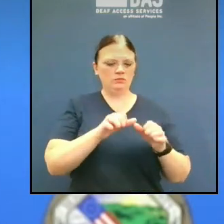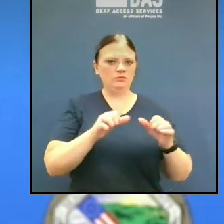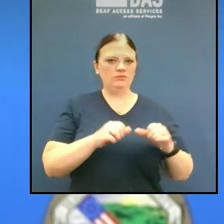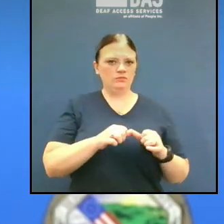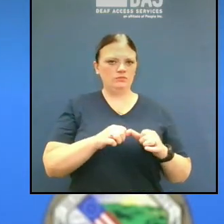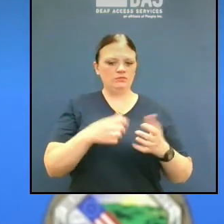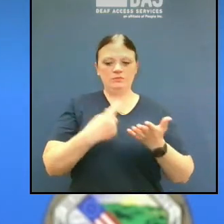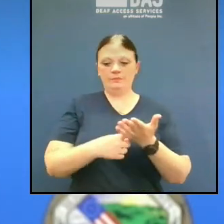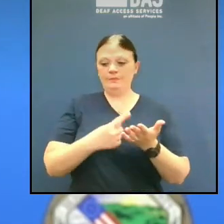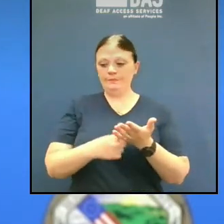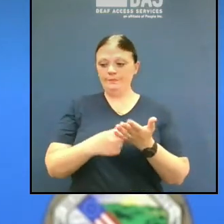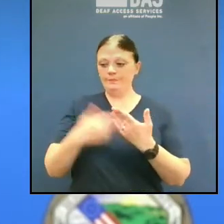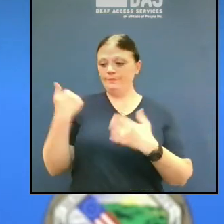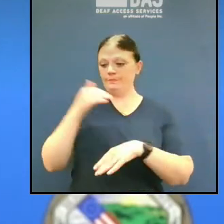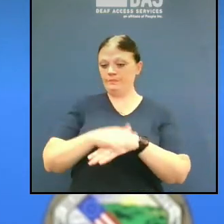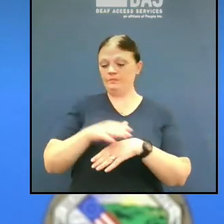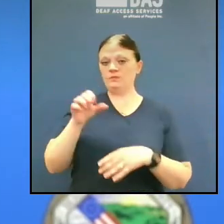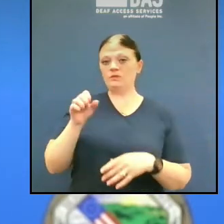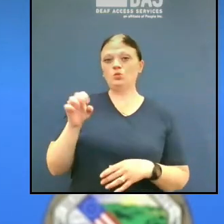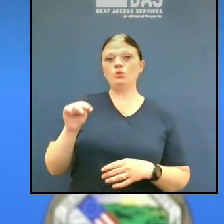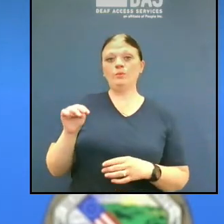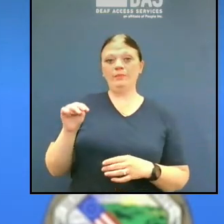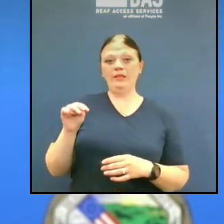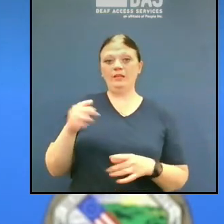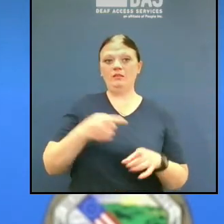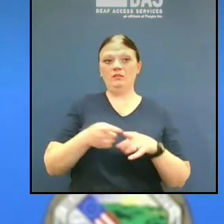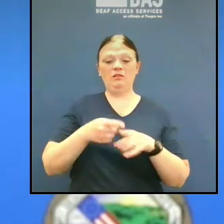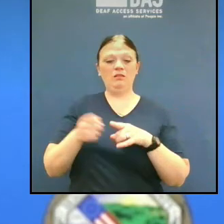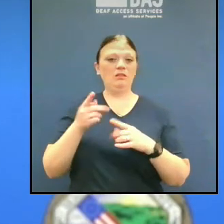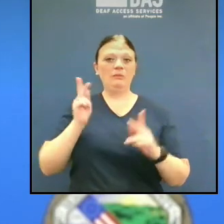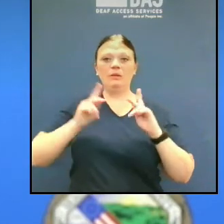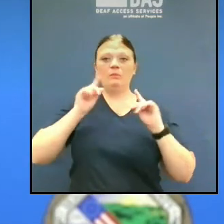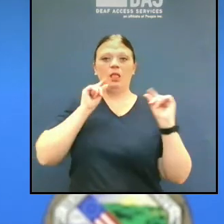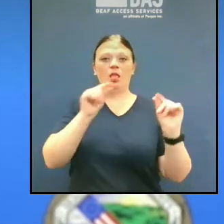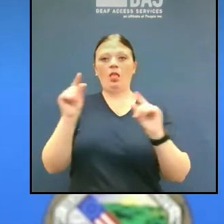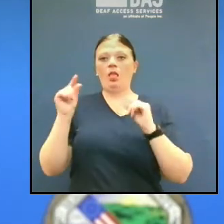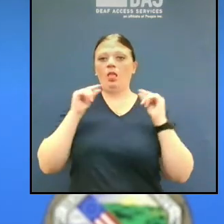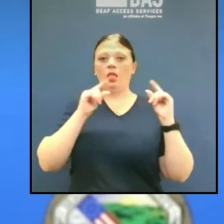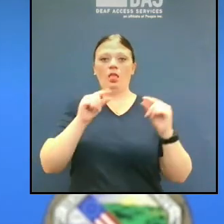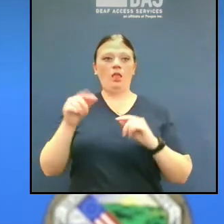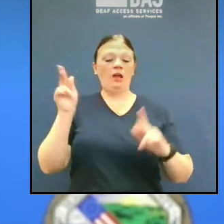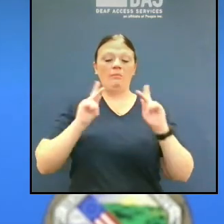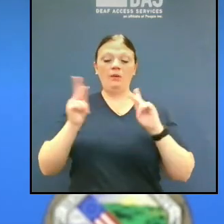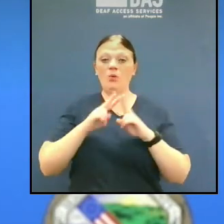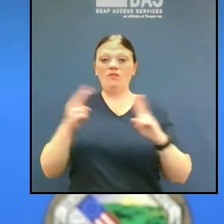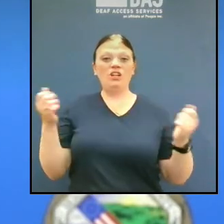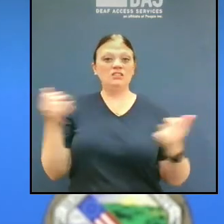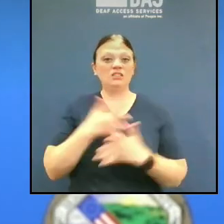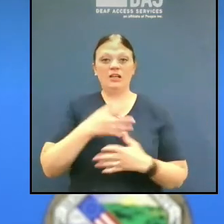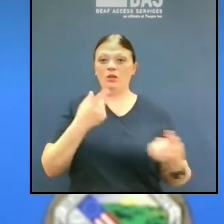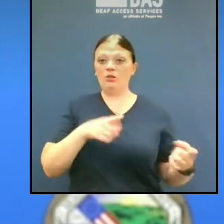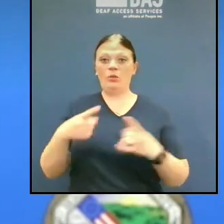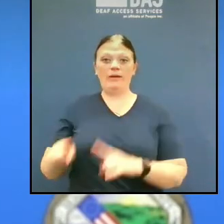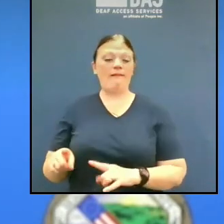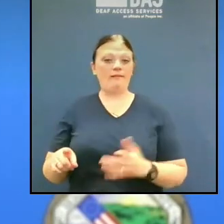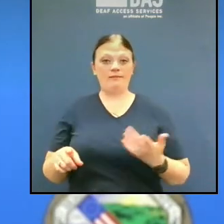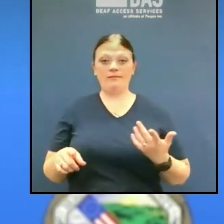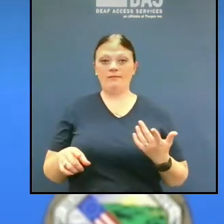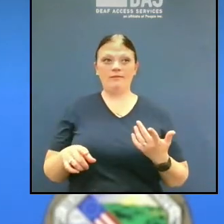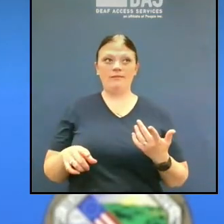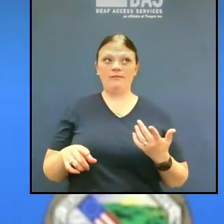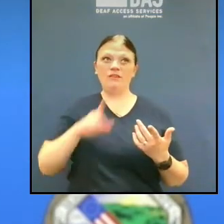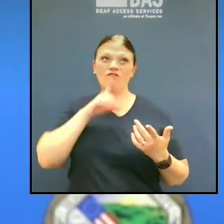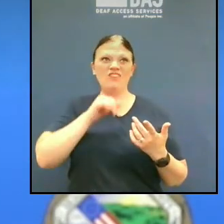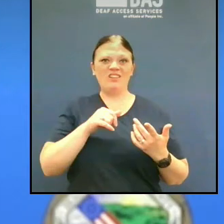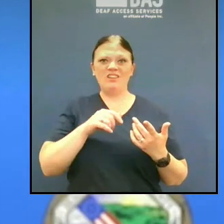the social media aspect and how people were spreading rumors on social media, and people were very scared about what was going on, which was really not